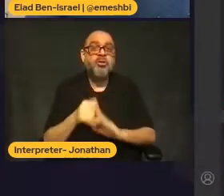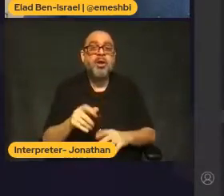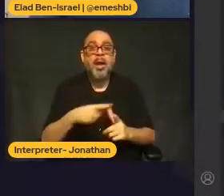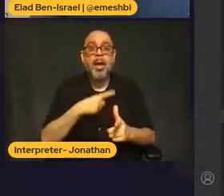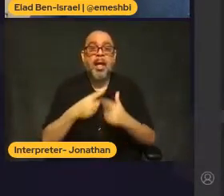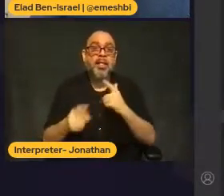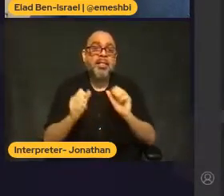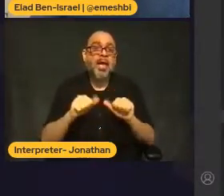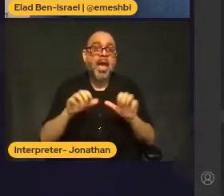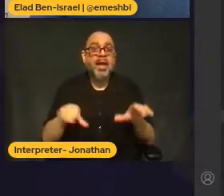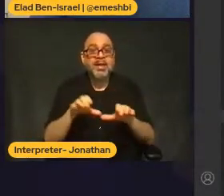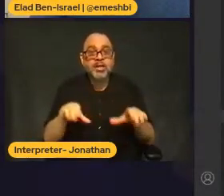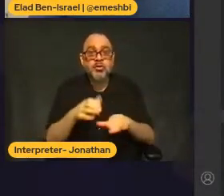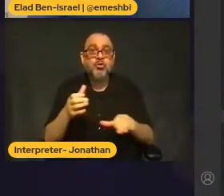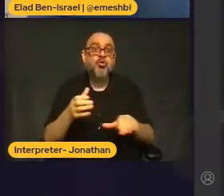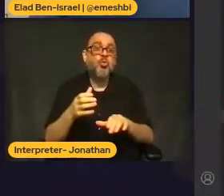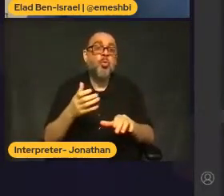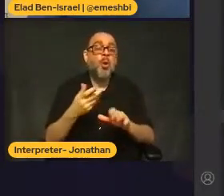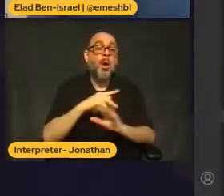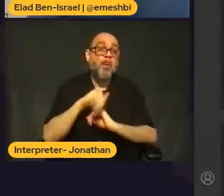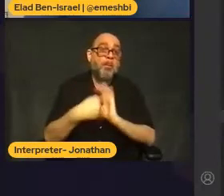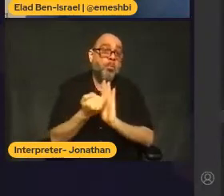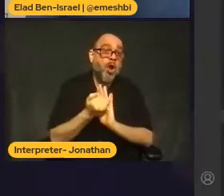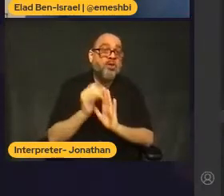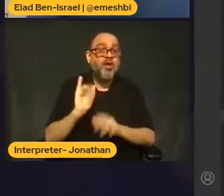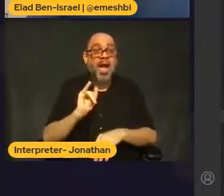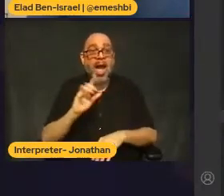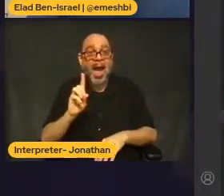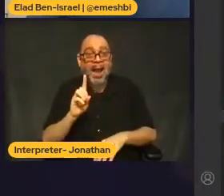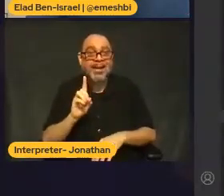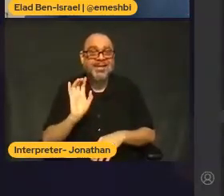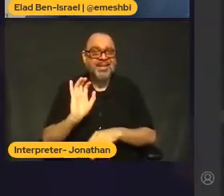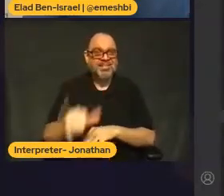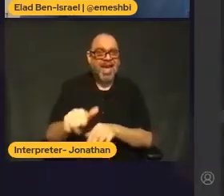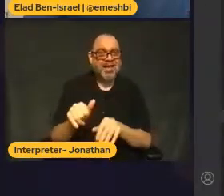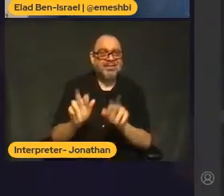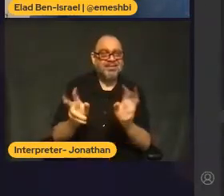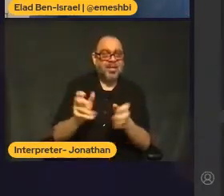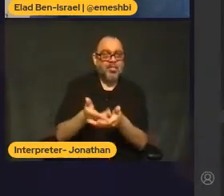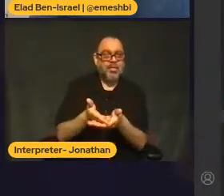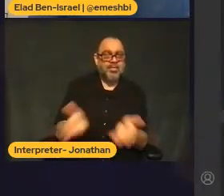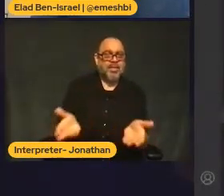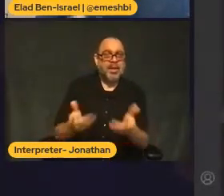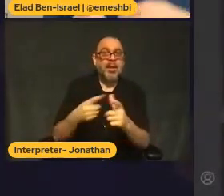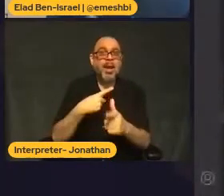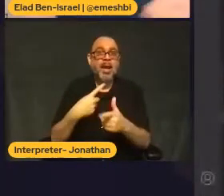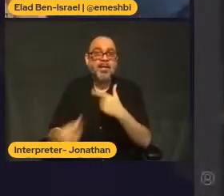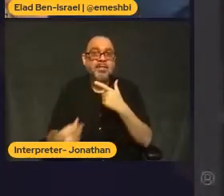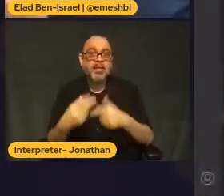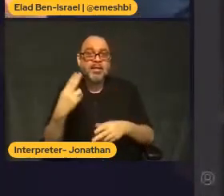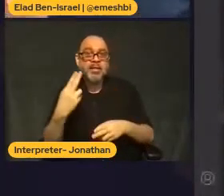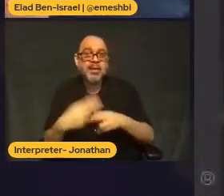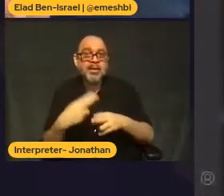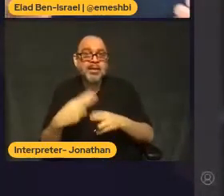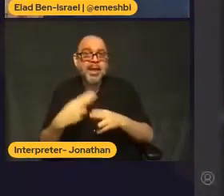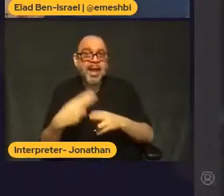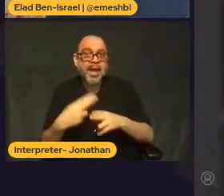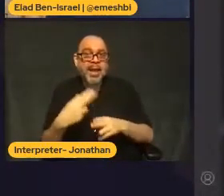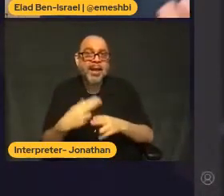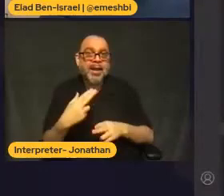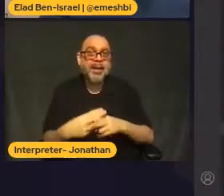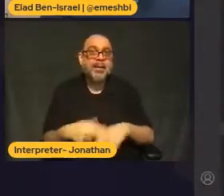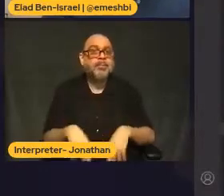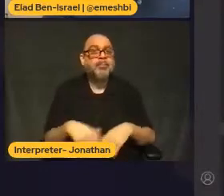ID, project ID as the thing, and then the name, description. And I can just do it like this.